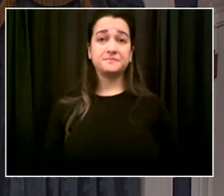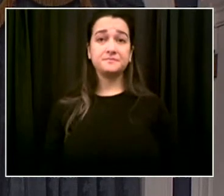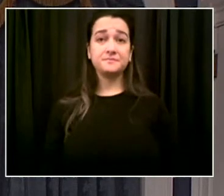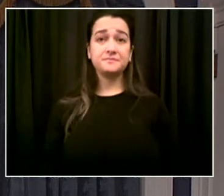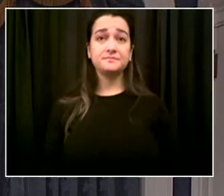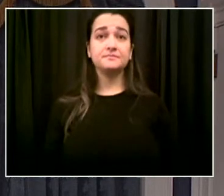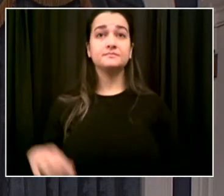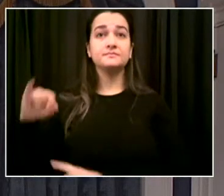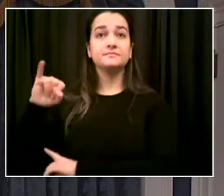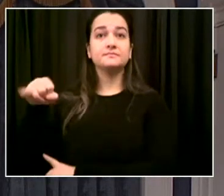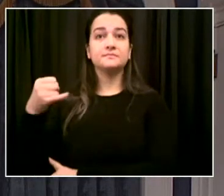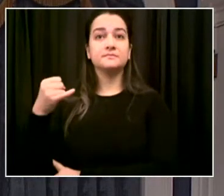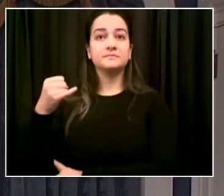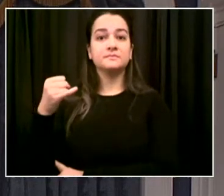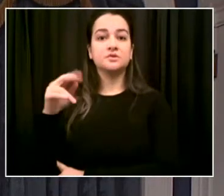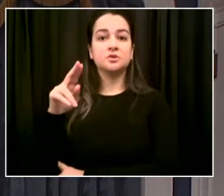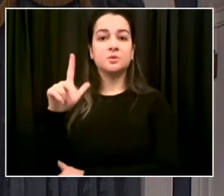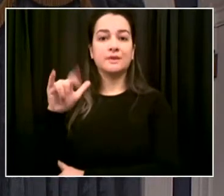Juliet?